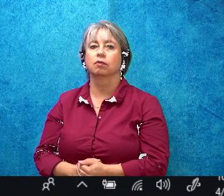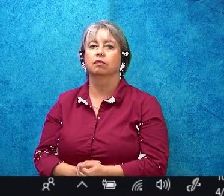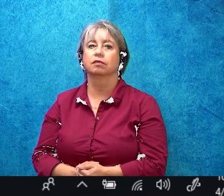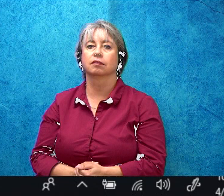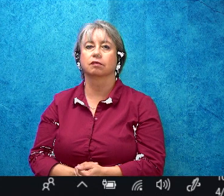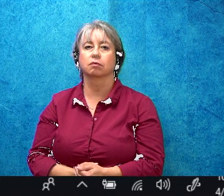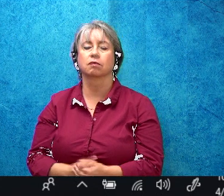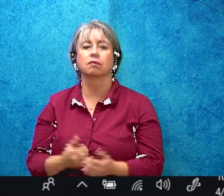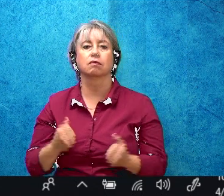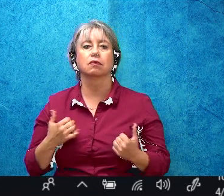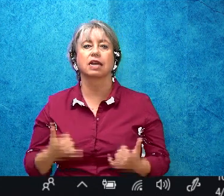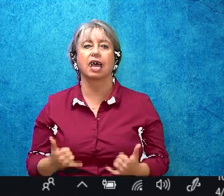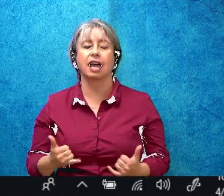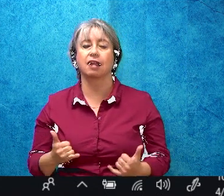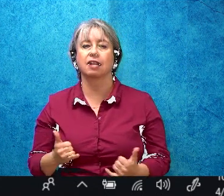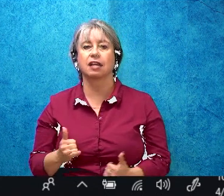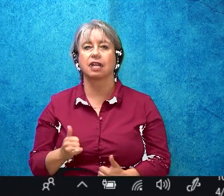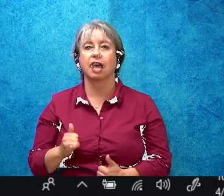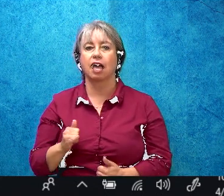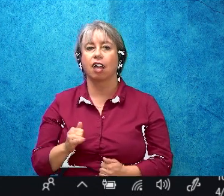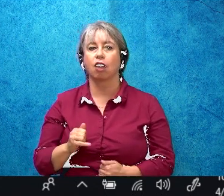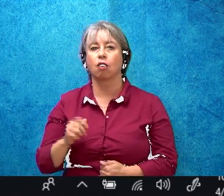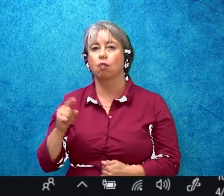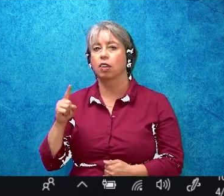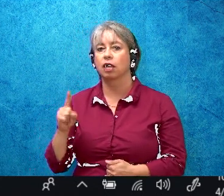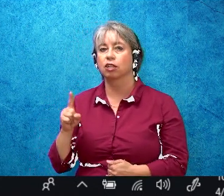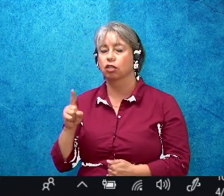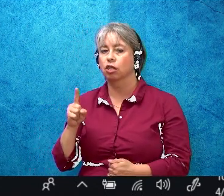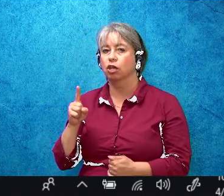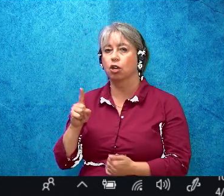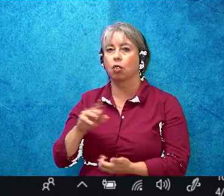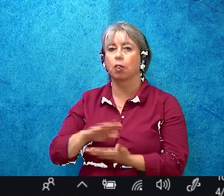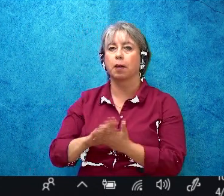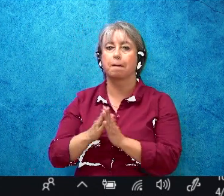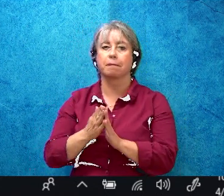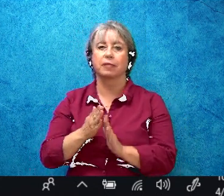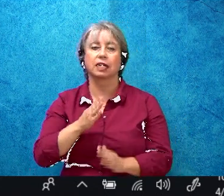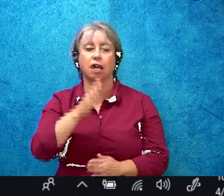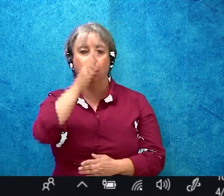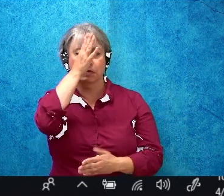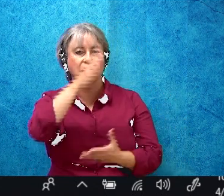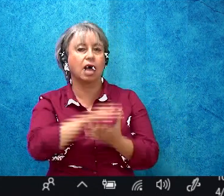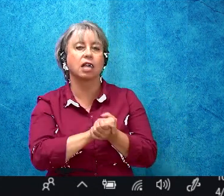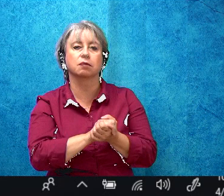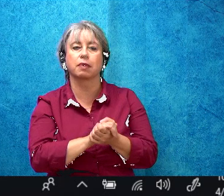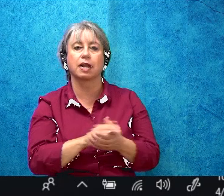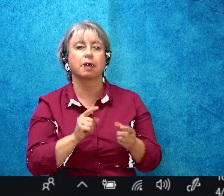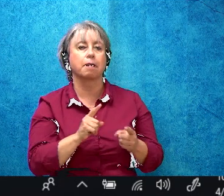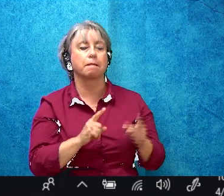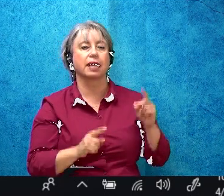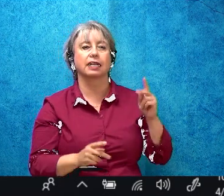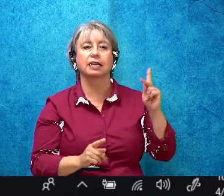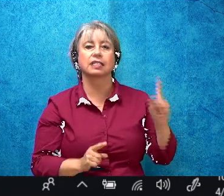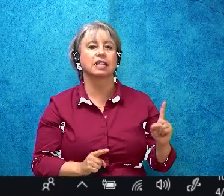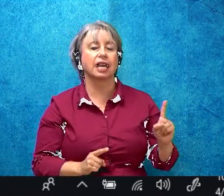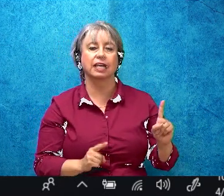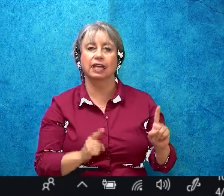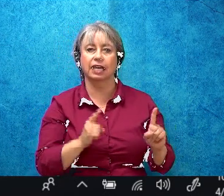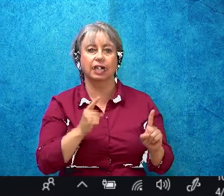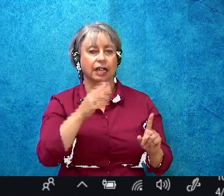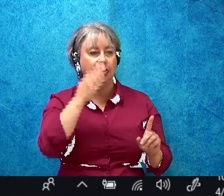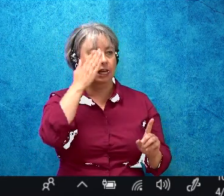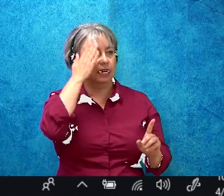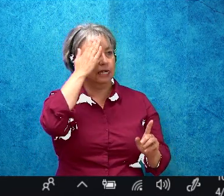So Cupid is now Psyche's husband, but Psyche doesn't know what he looks like,